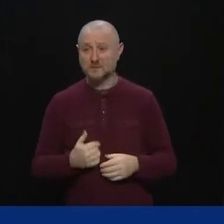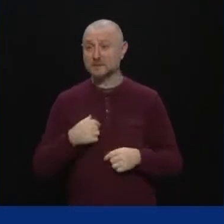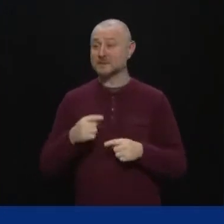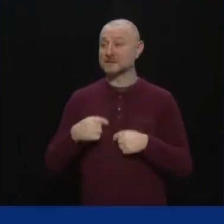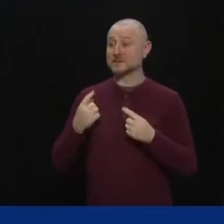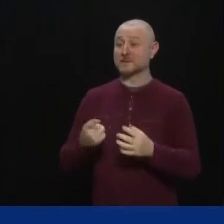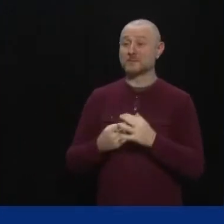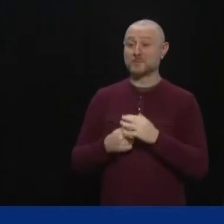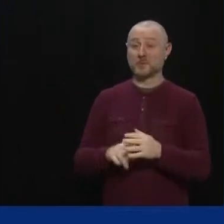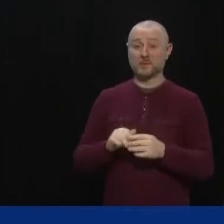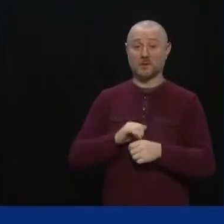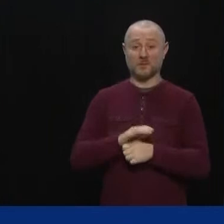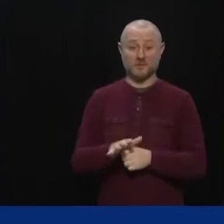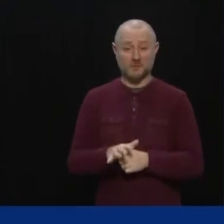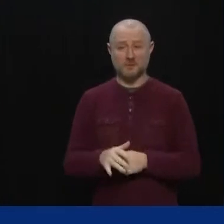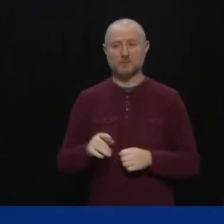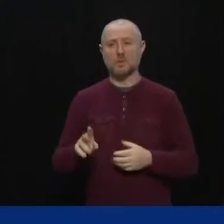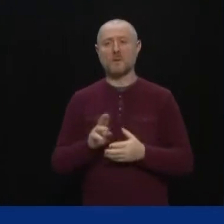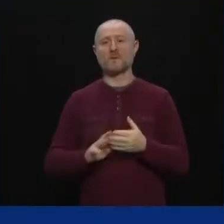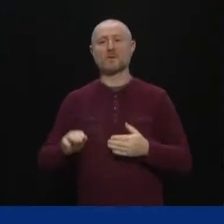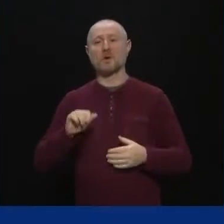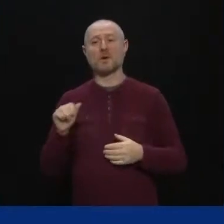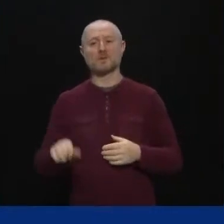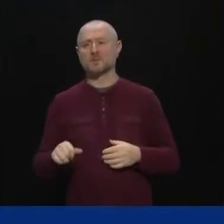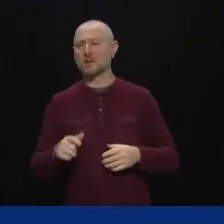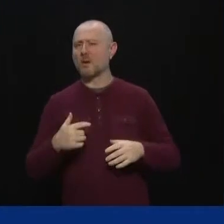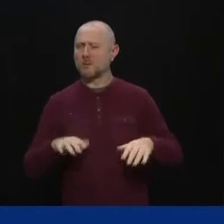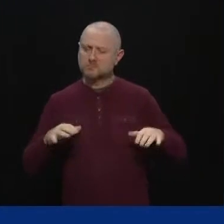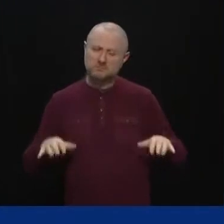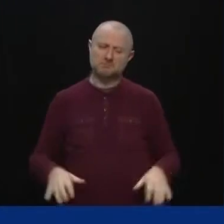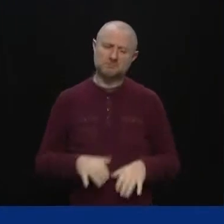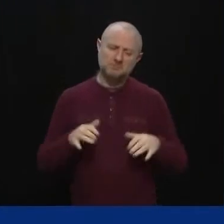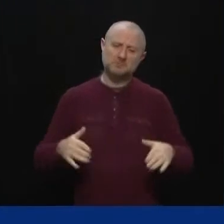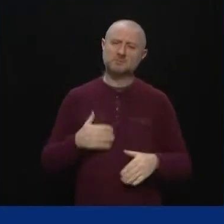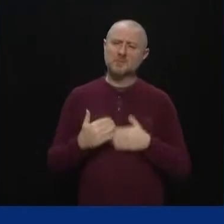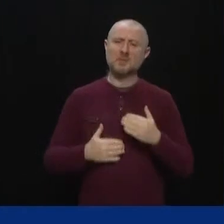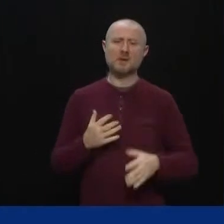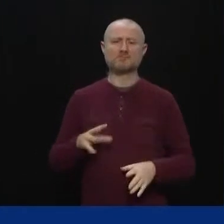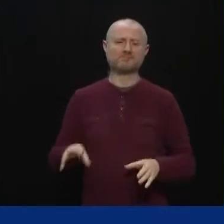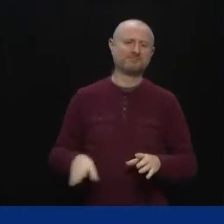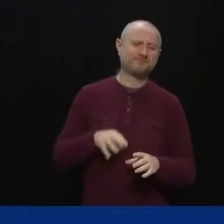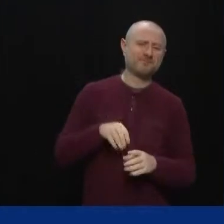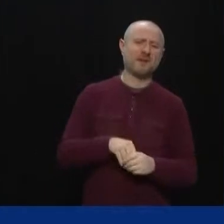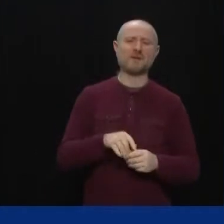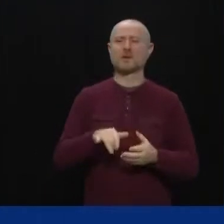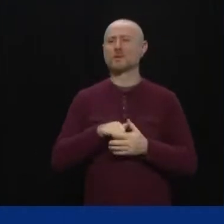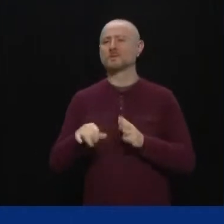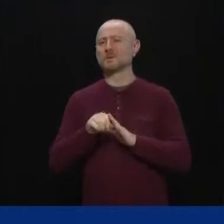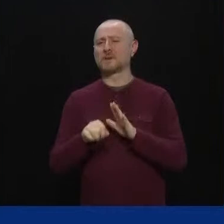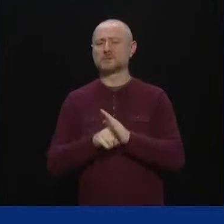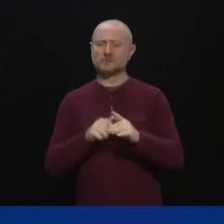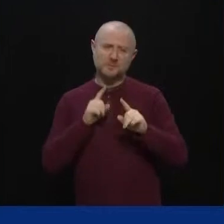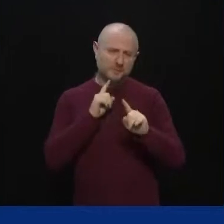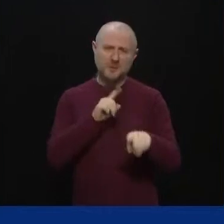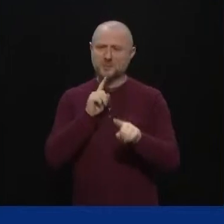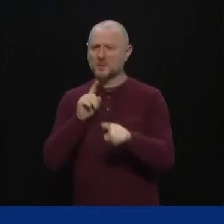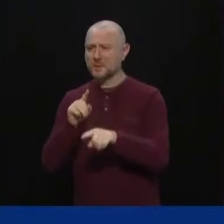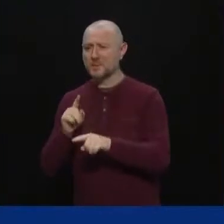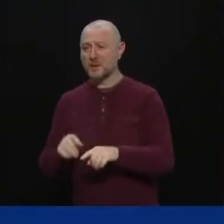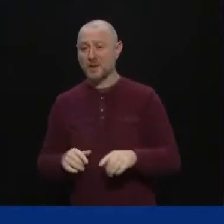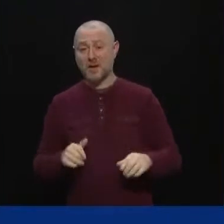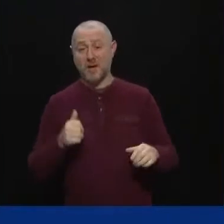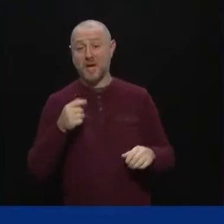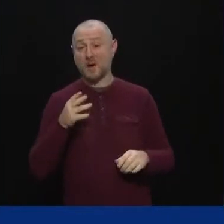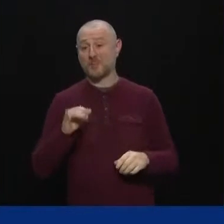pandemic, UAlbany has been actively engaged in the state's response. From April 2020